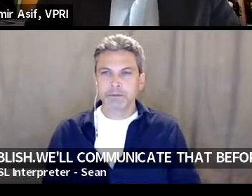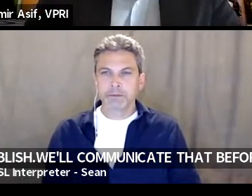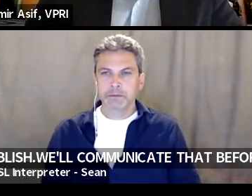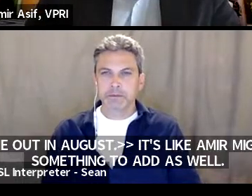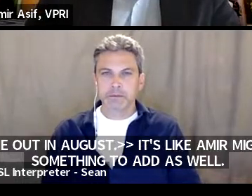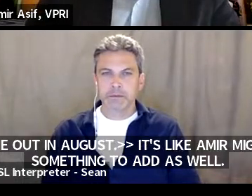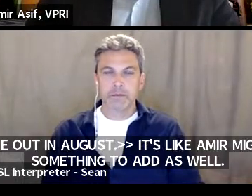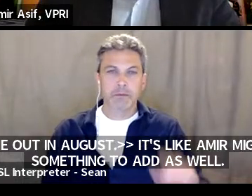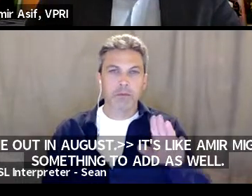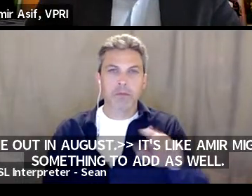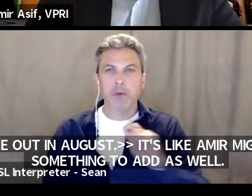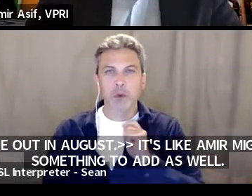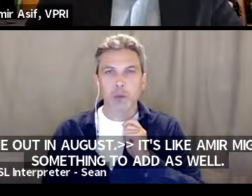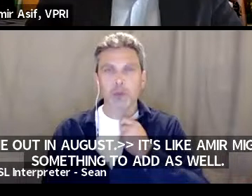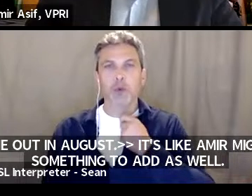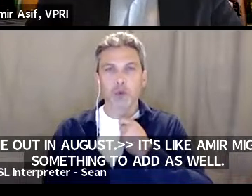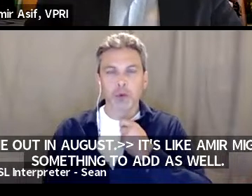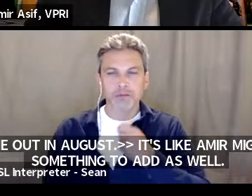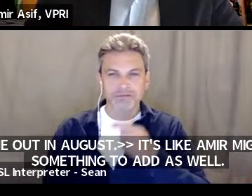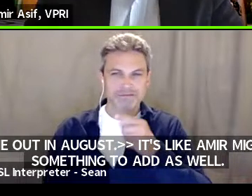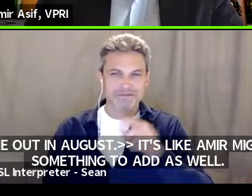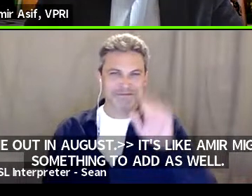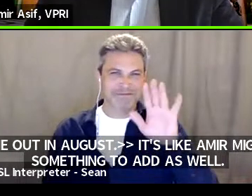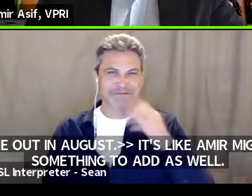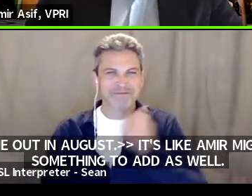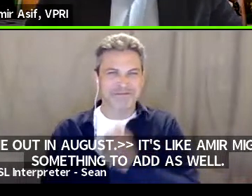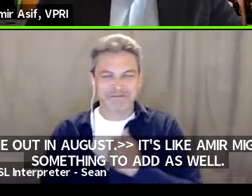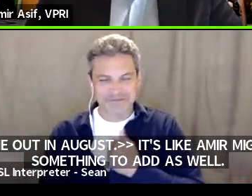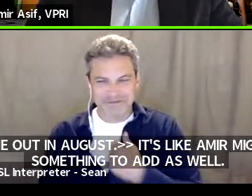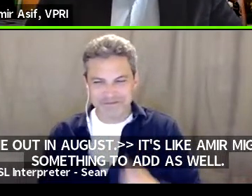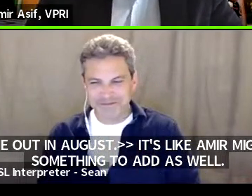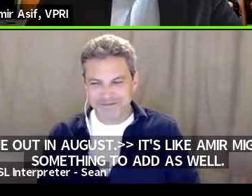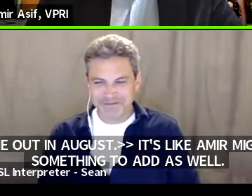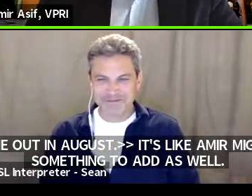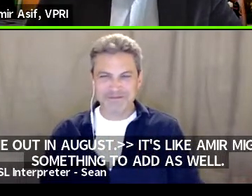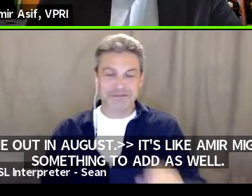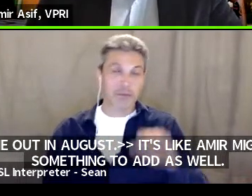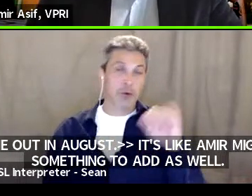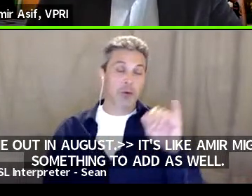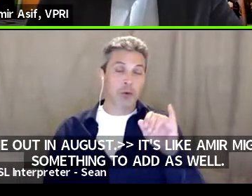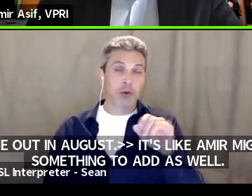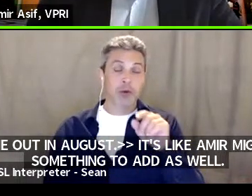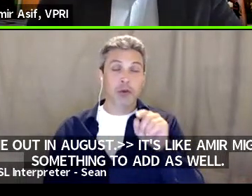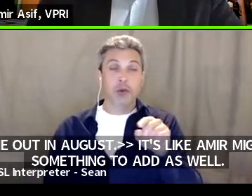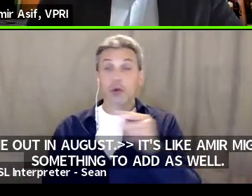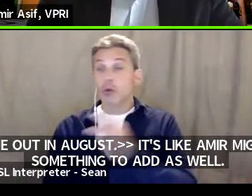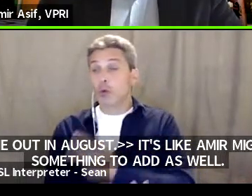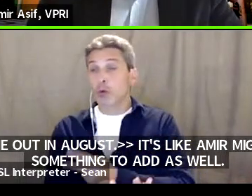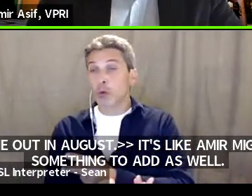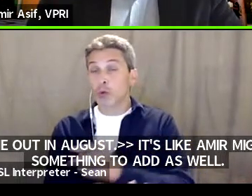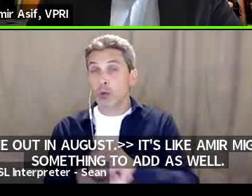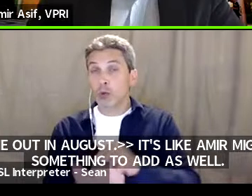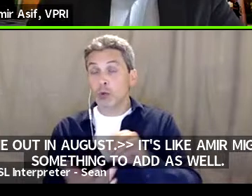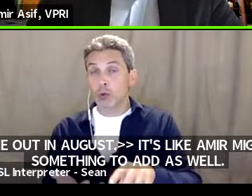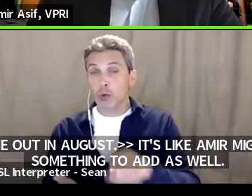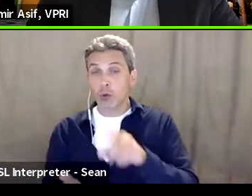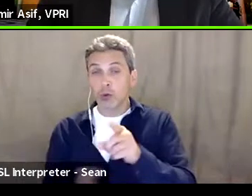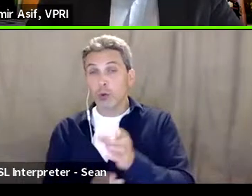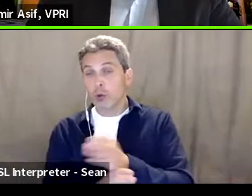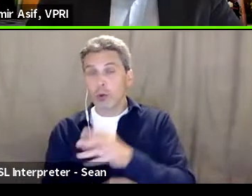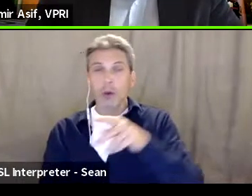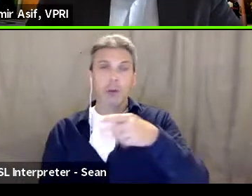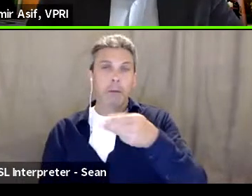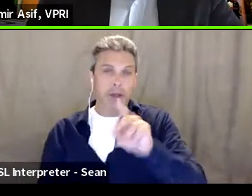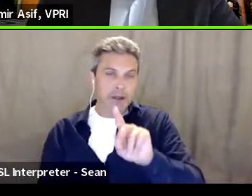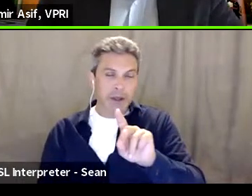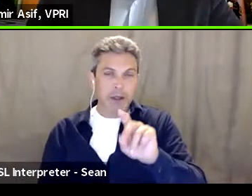You're on mute, Amir. Sorry. I would just like to add that those graduate students who have the PhD or master's defense,